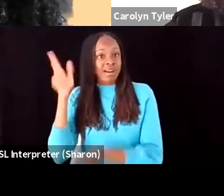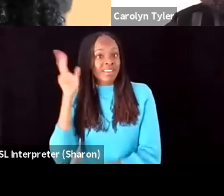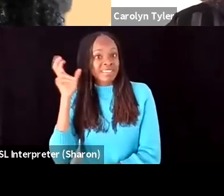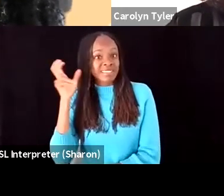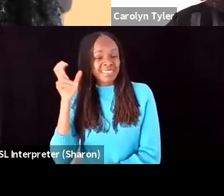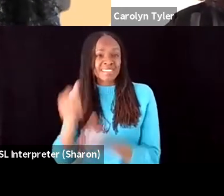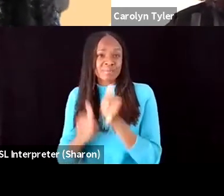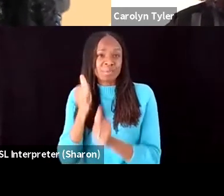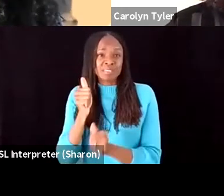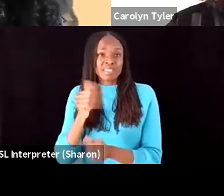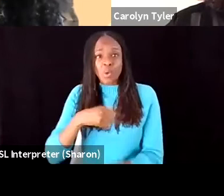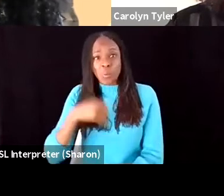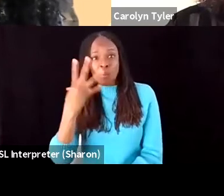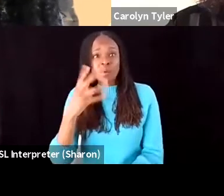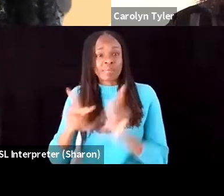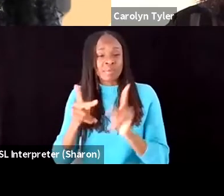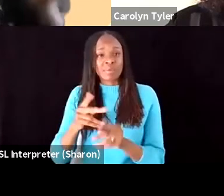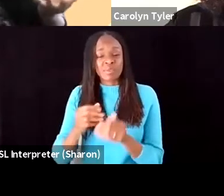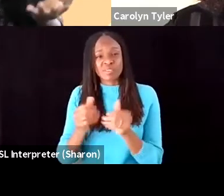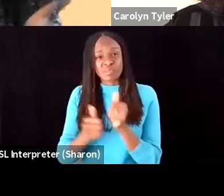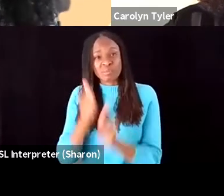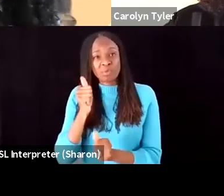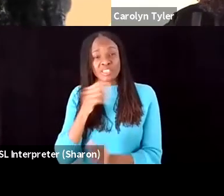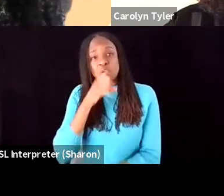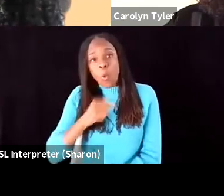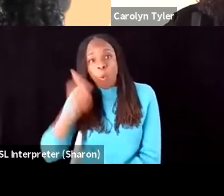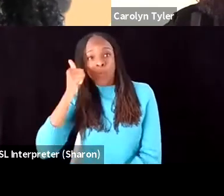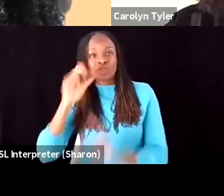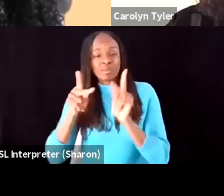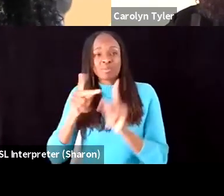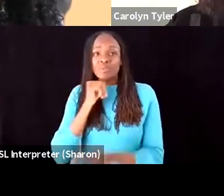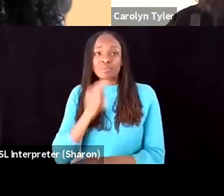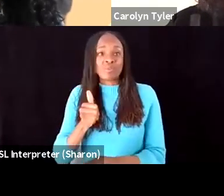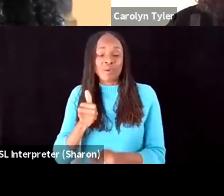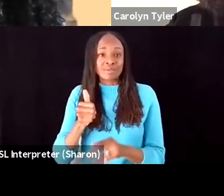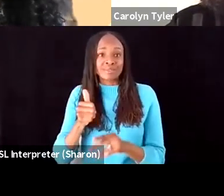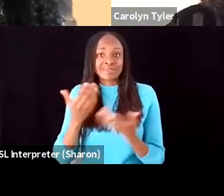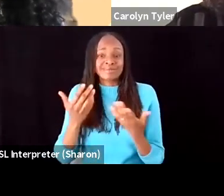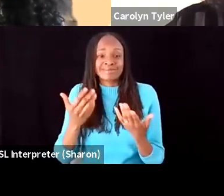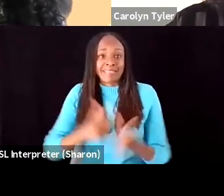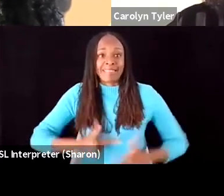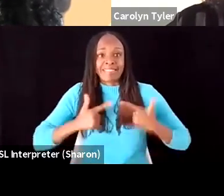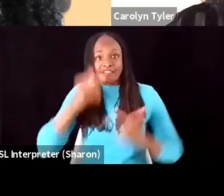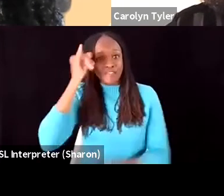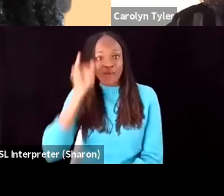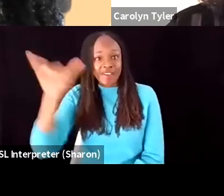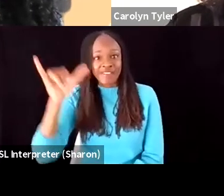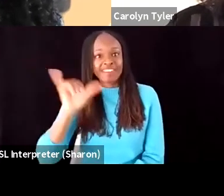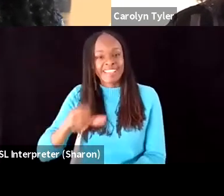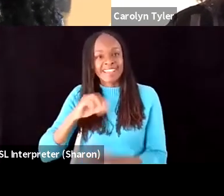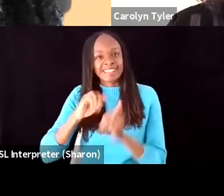white, largely older. They're not going to be around forever. That's how the world works. And so it is like, you